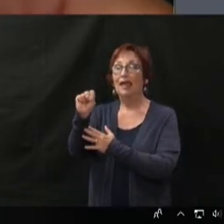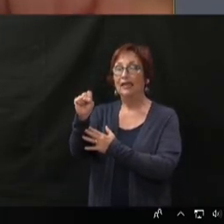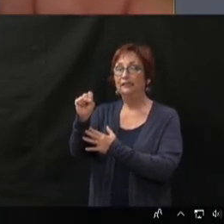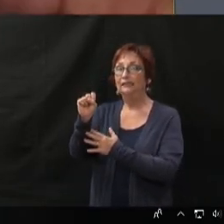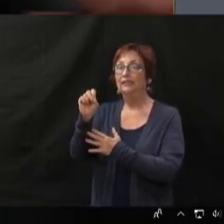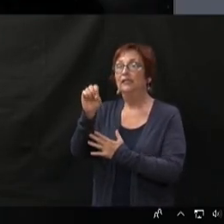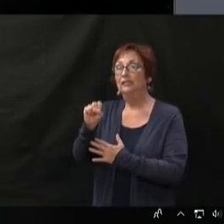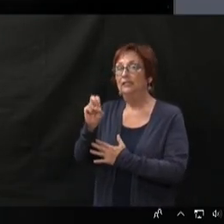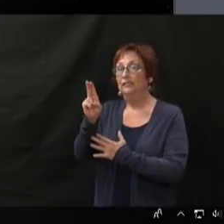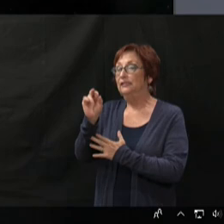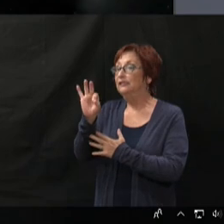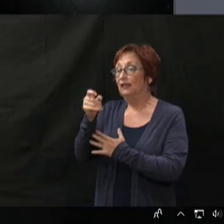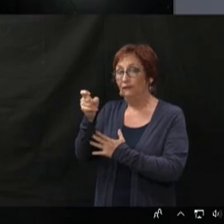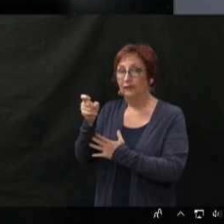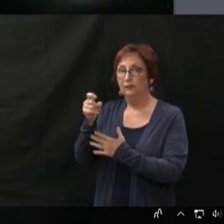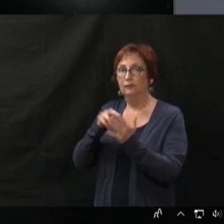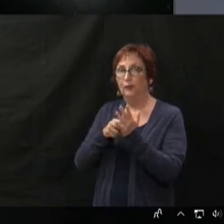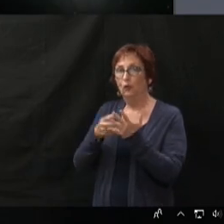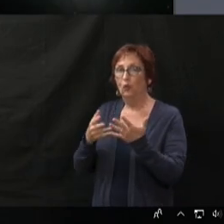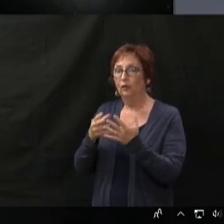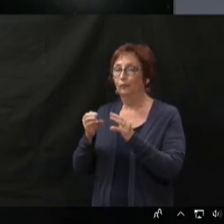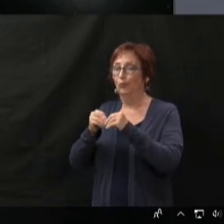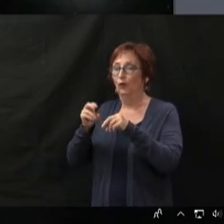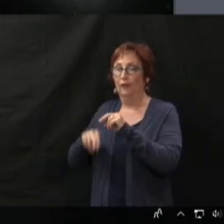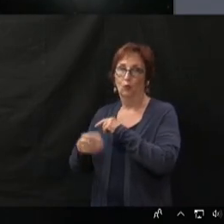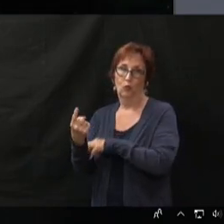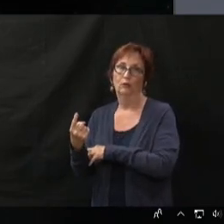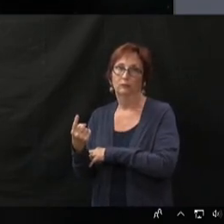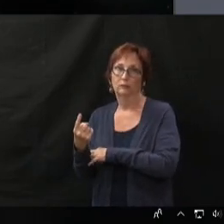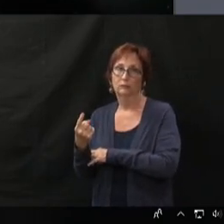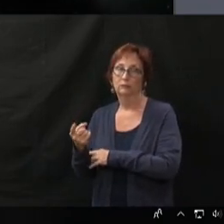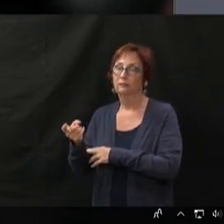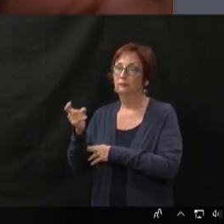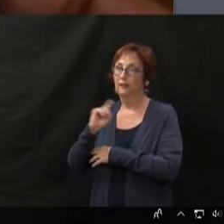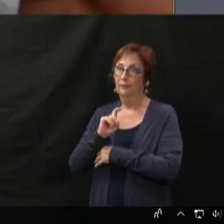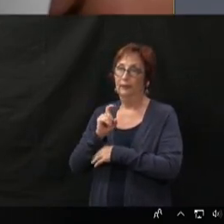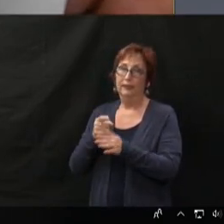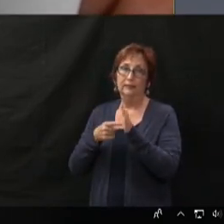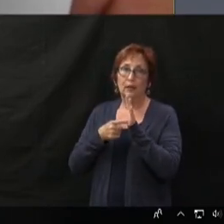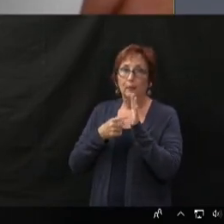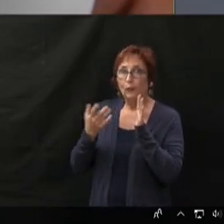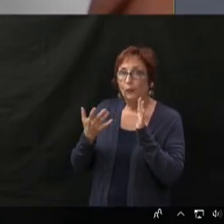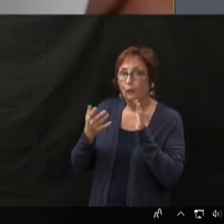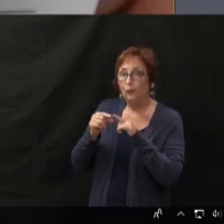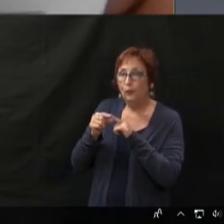It means more than one. Give me an example.